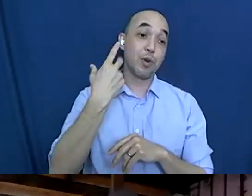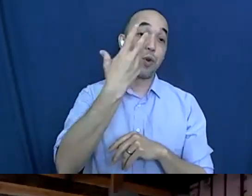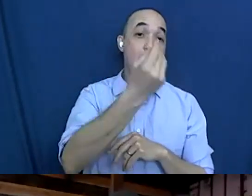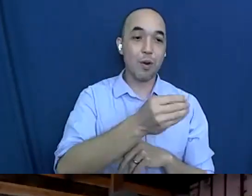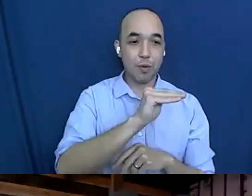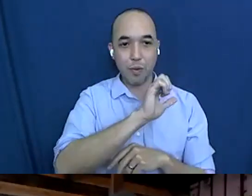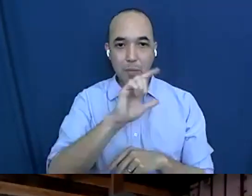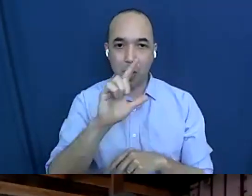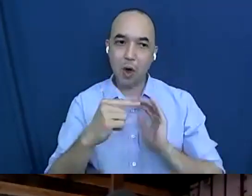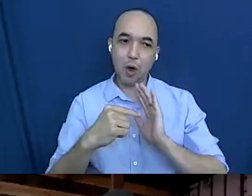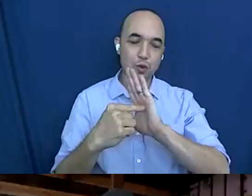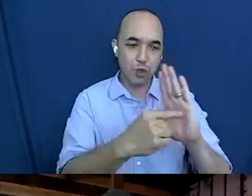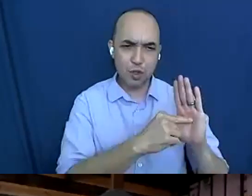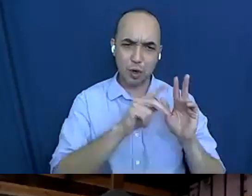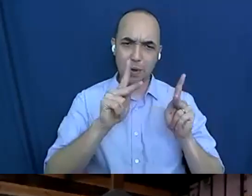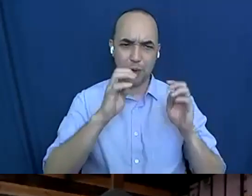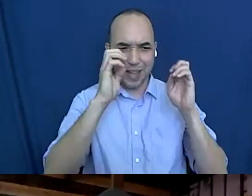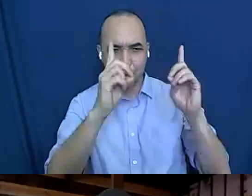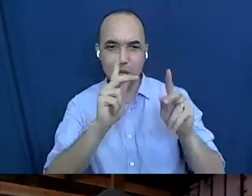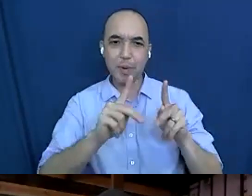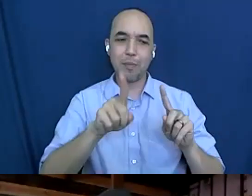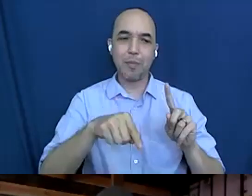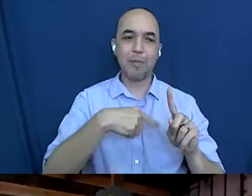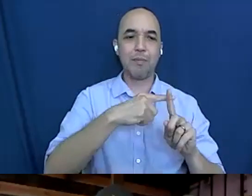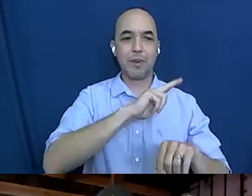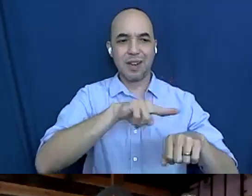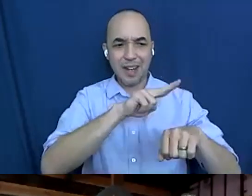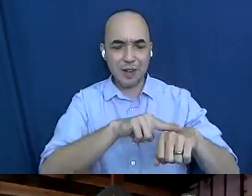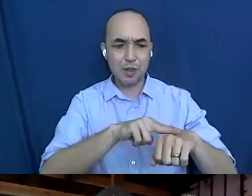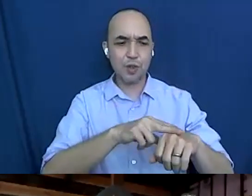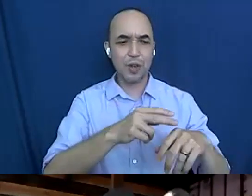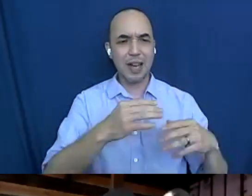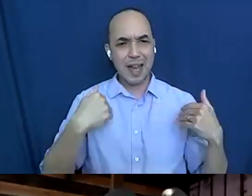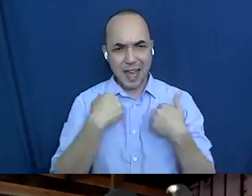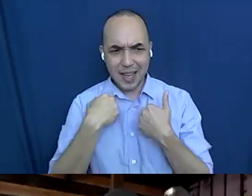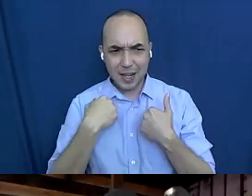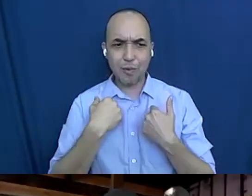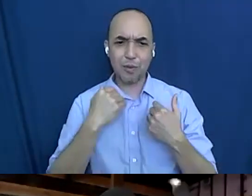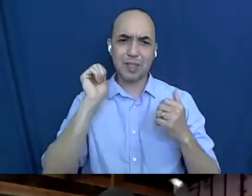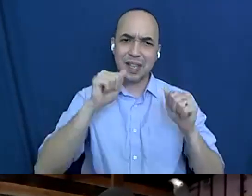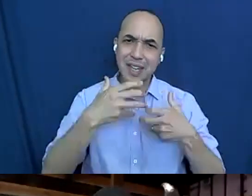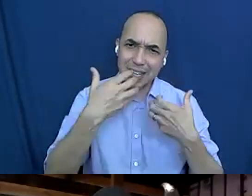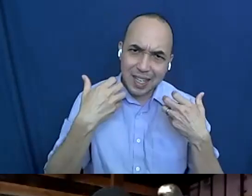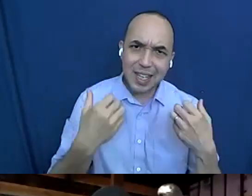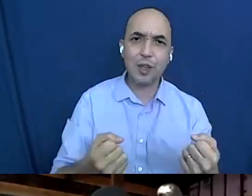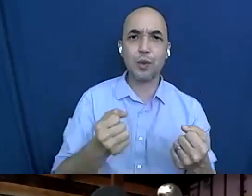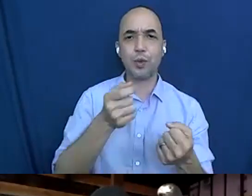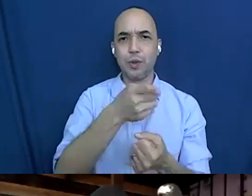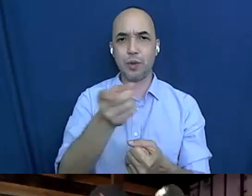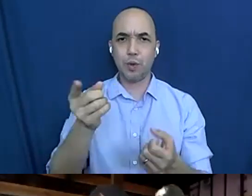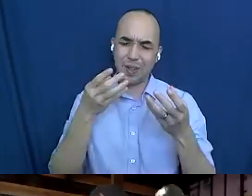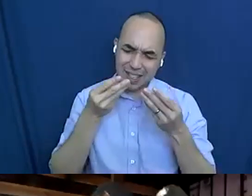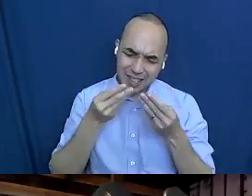that, you know, the nature, just the animals, it's a healing. I've never run into anyone with my animals